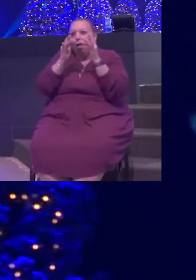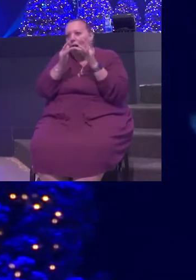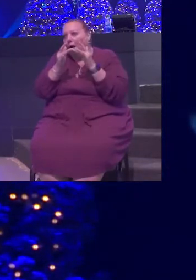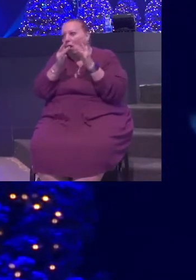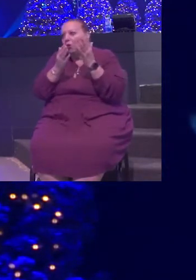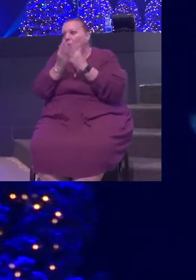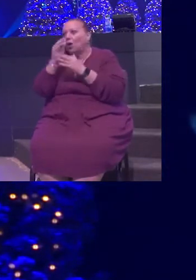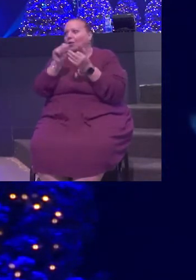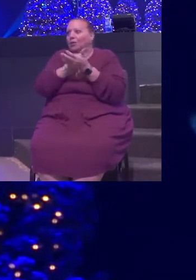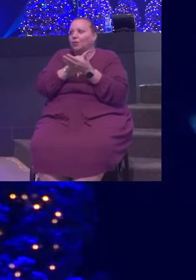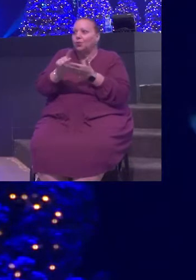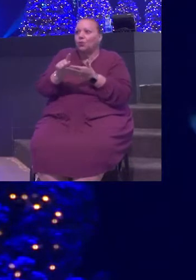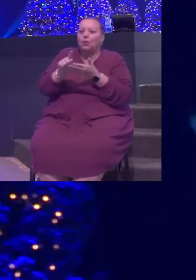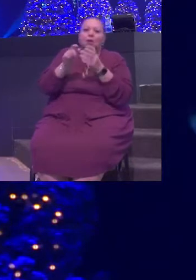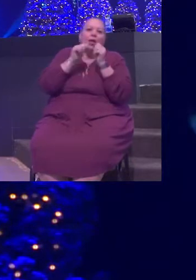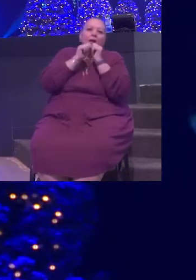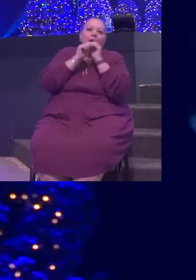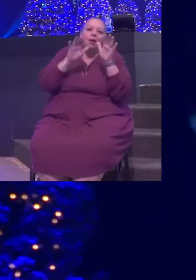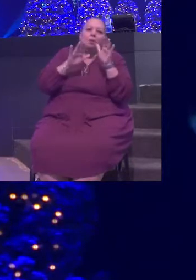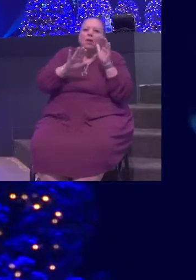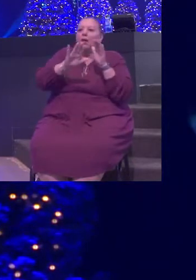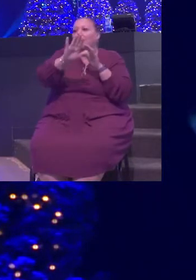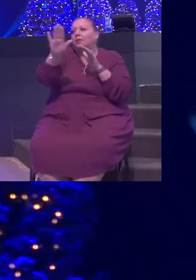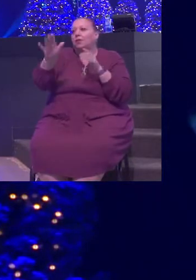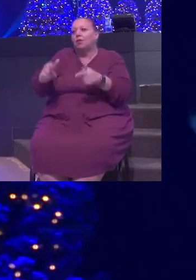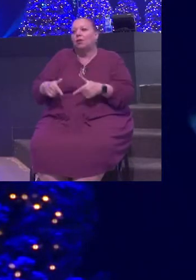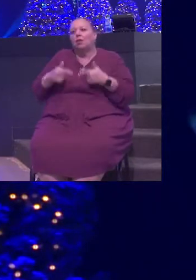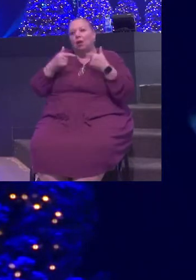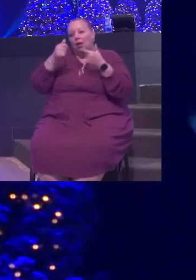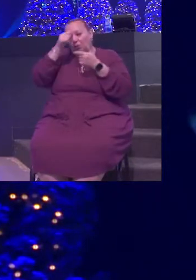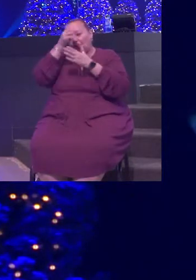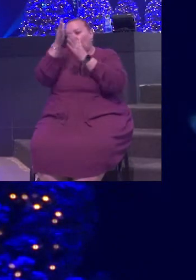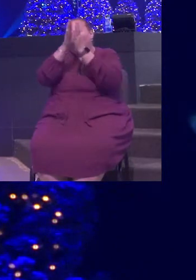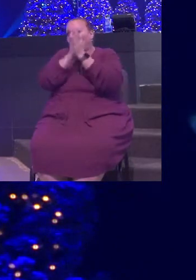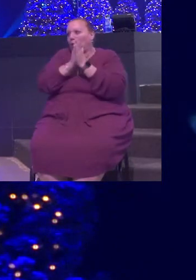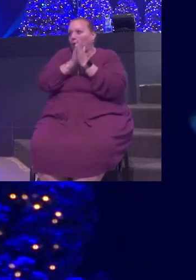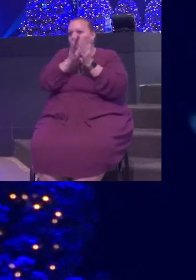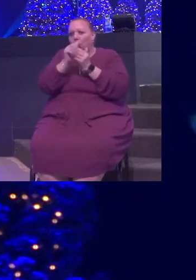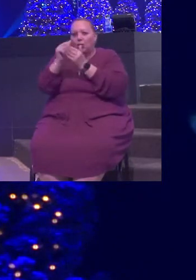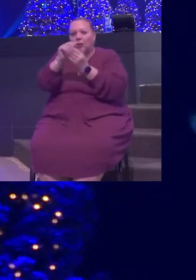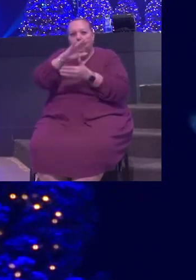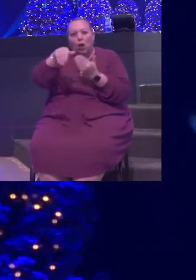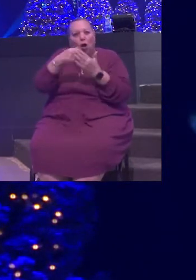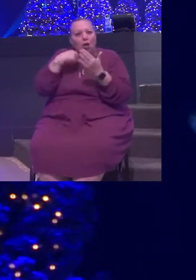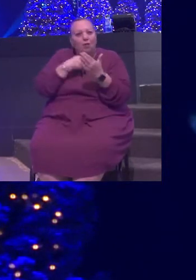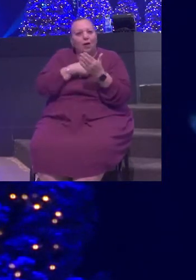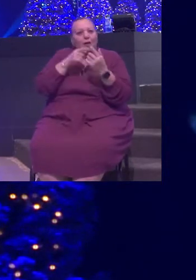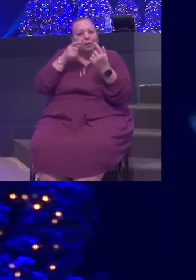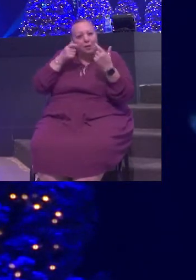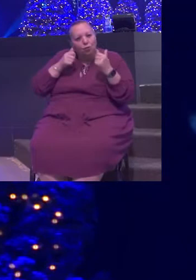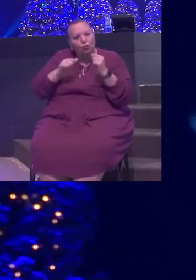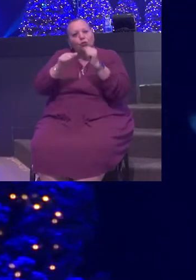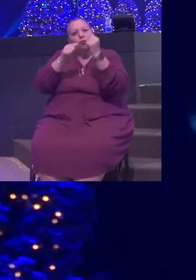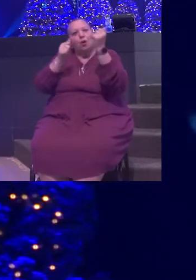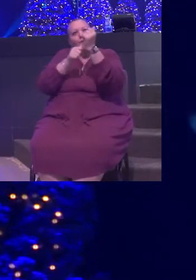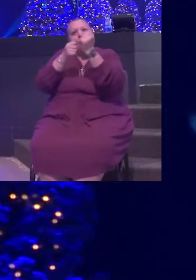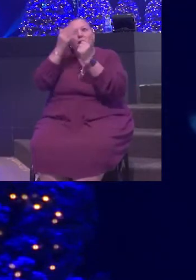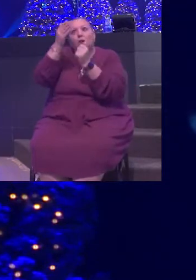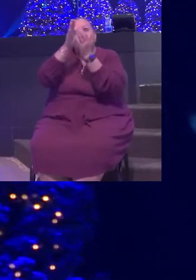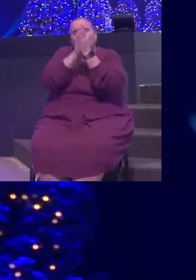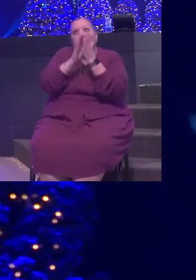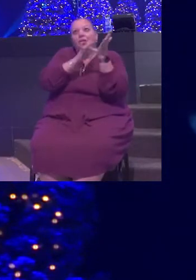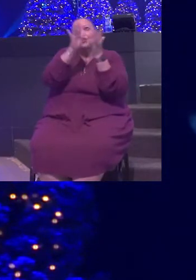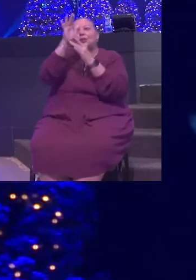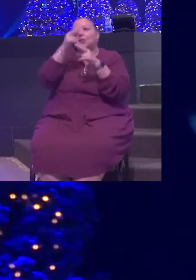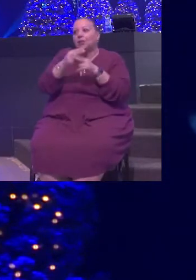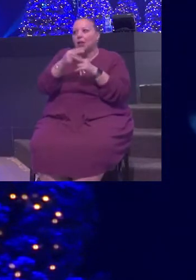or throughout this week. Just bless their lives. And Father, I pray that you would direct all of us as we strive to follow you. We pray this in